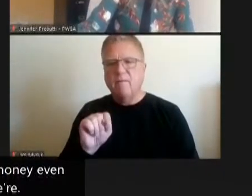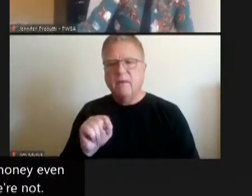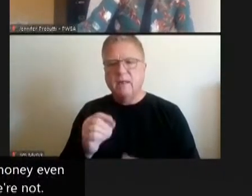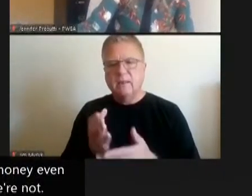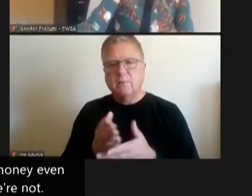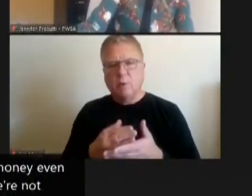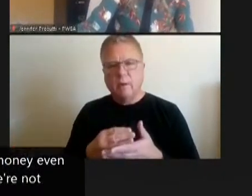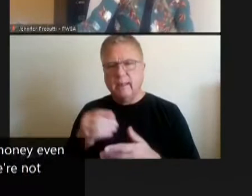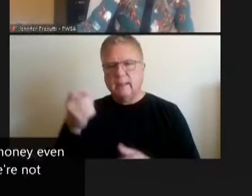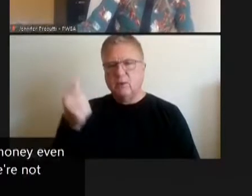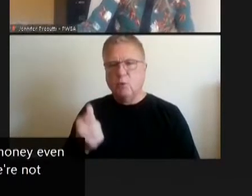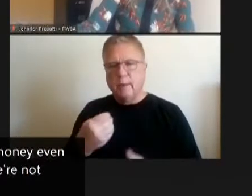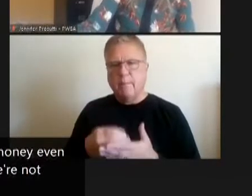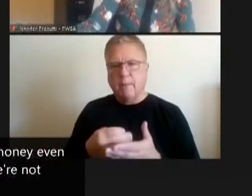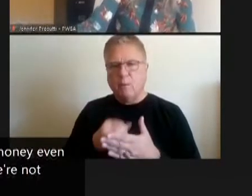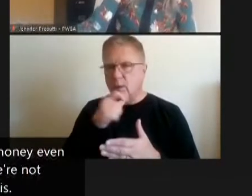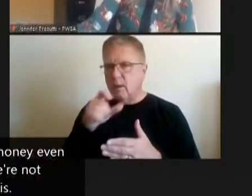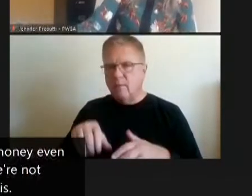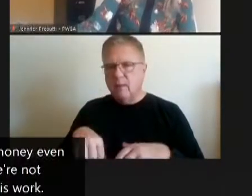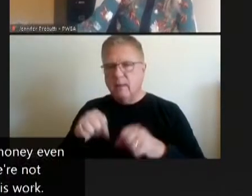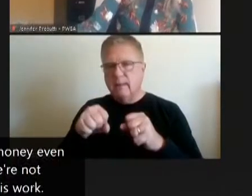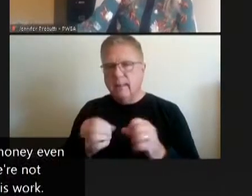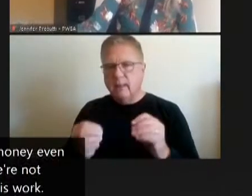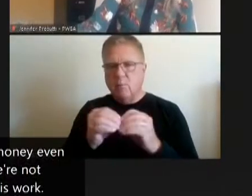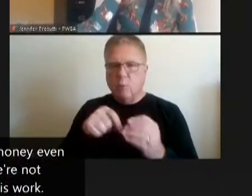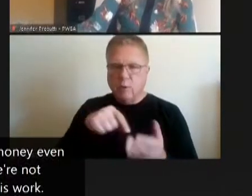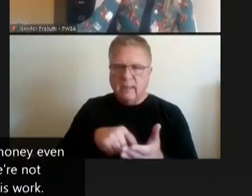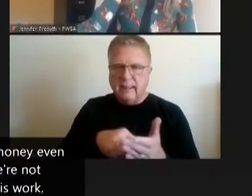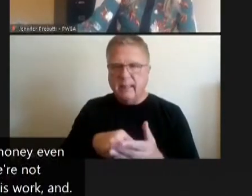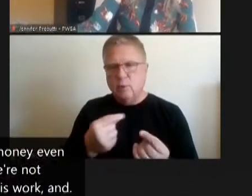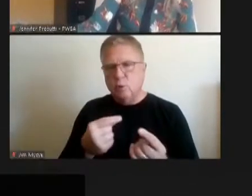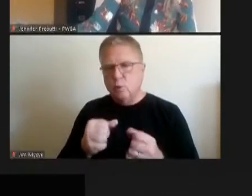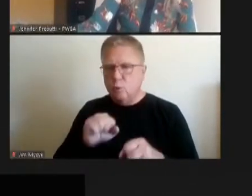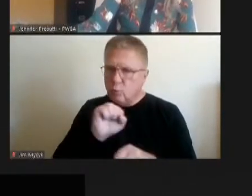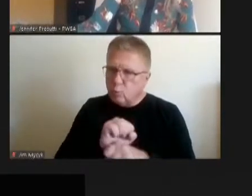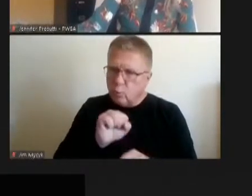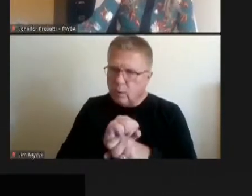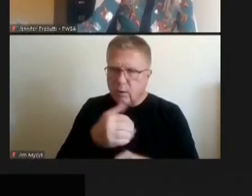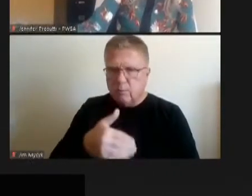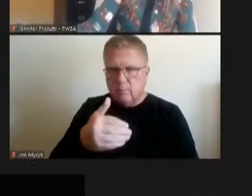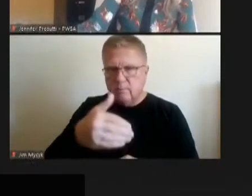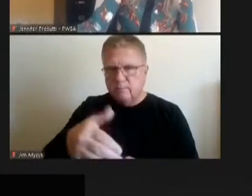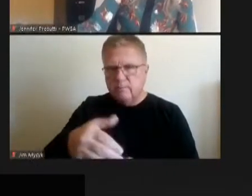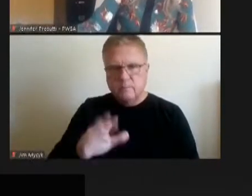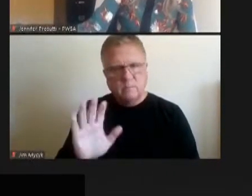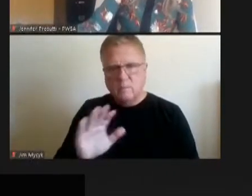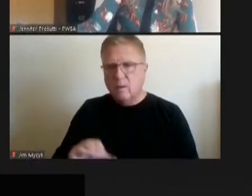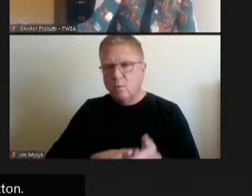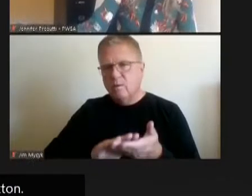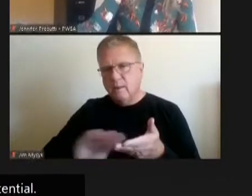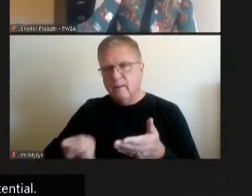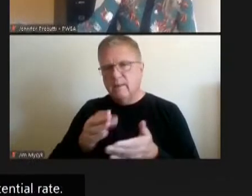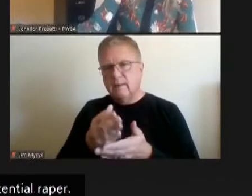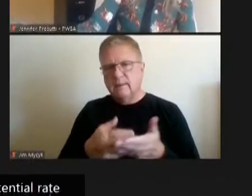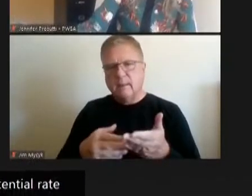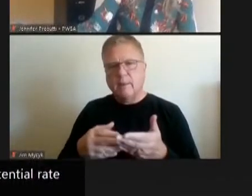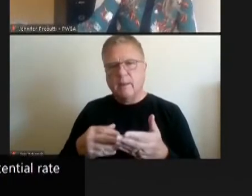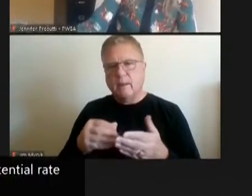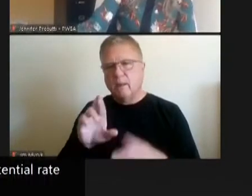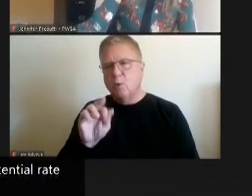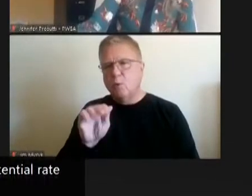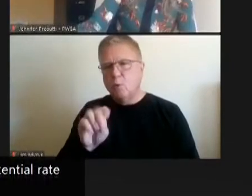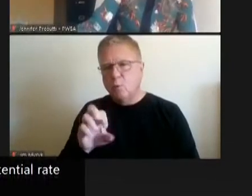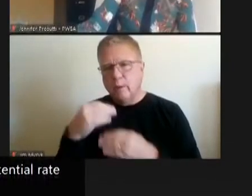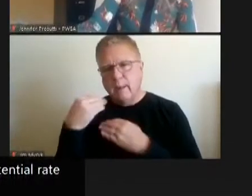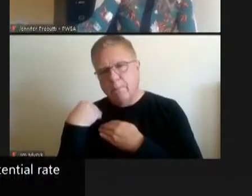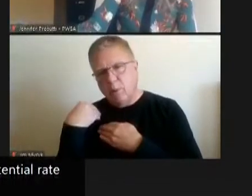not having to take out additional debt to do this work, and we are able to alleviate some of the potential rate burden, or